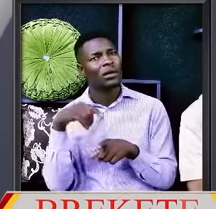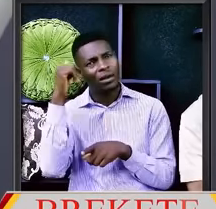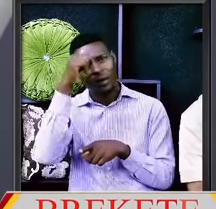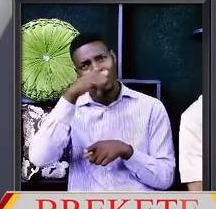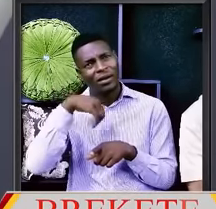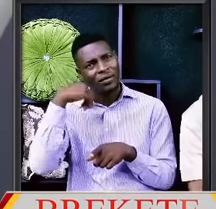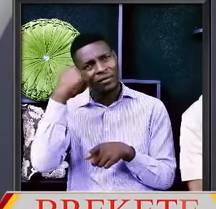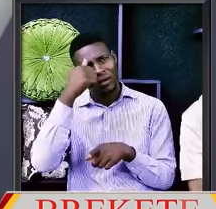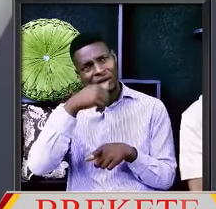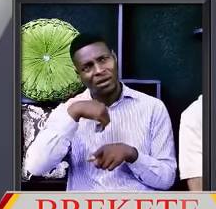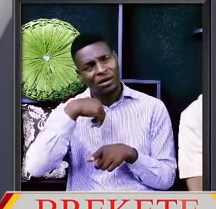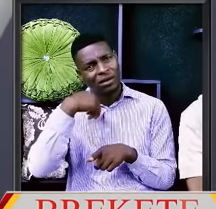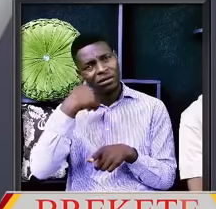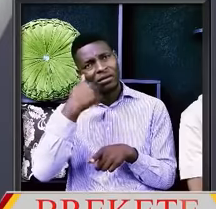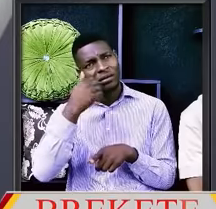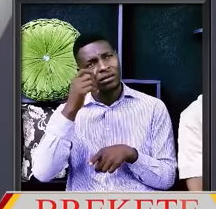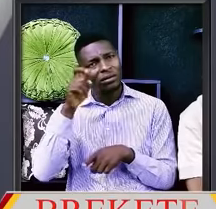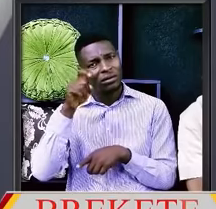need